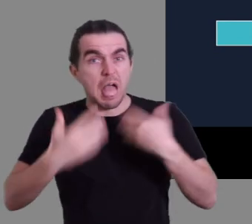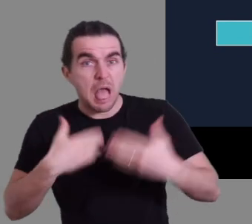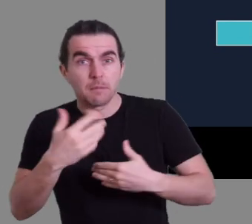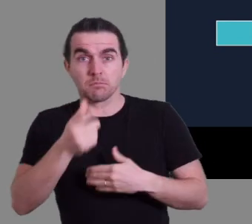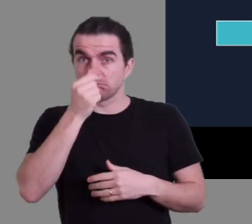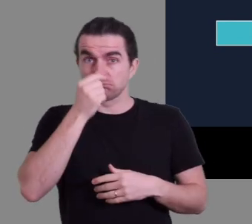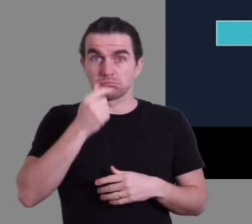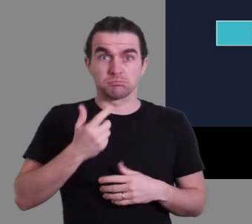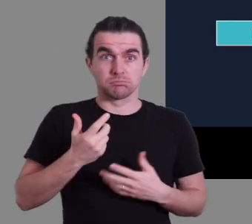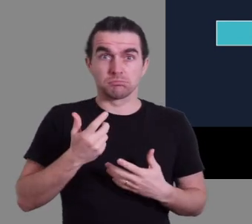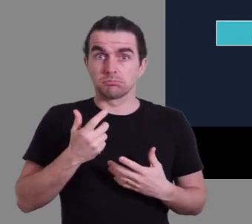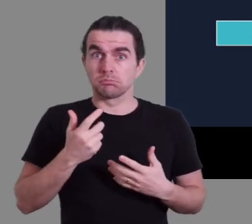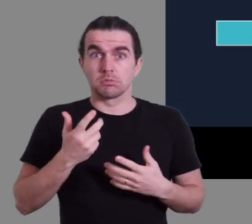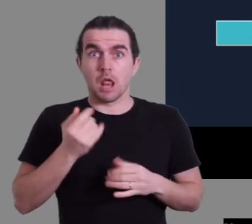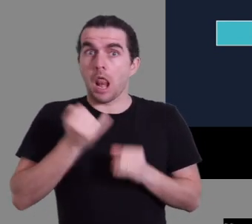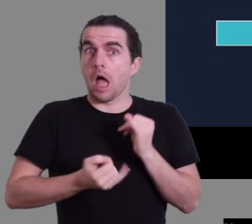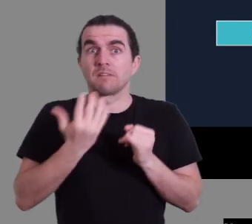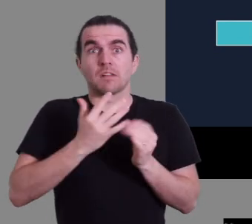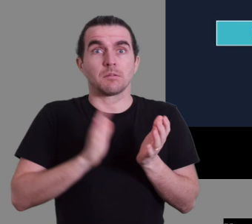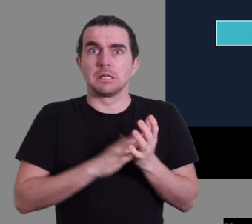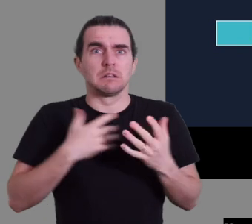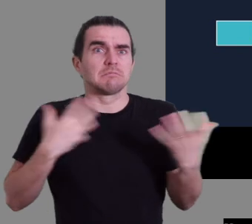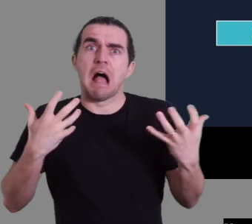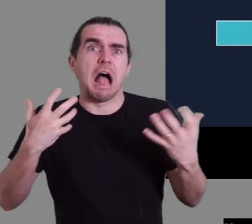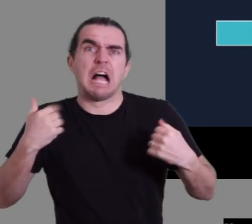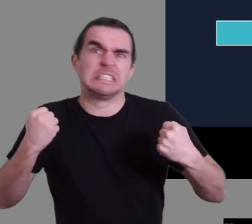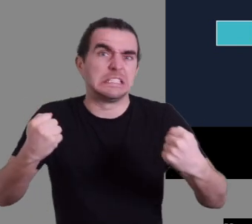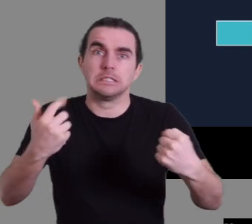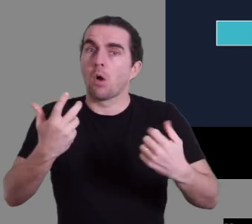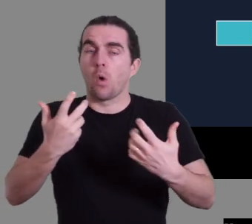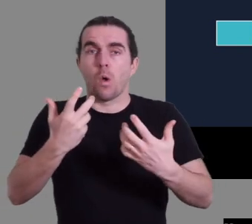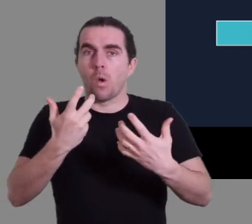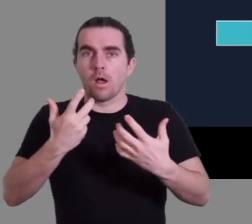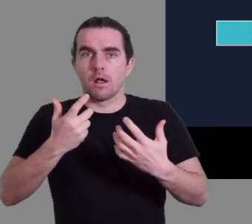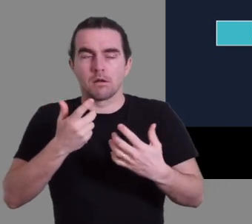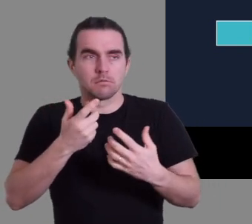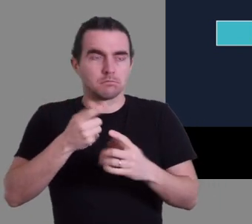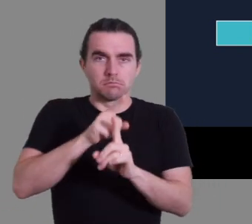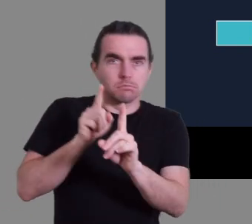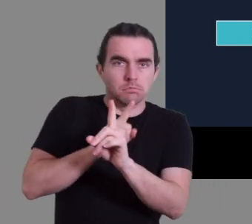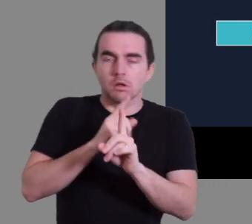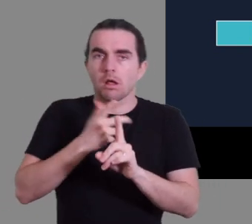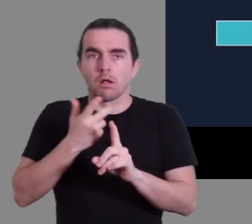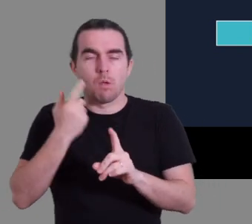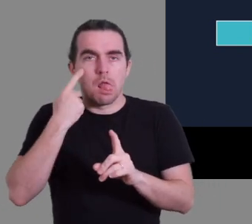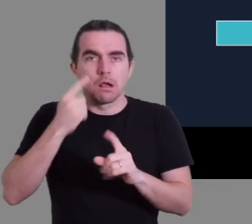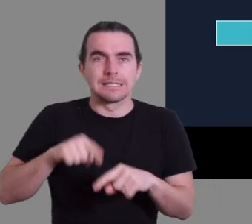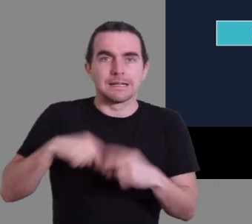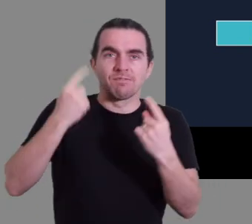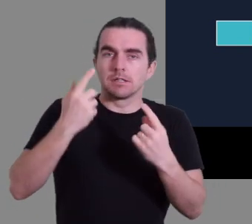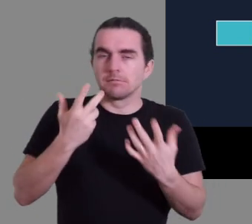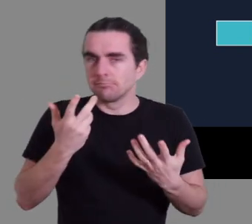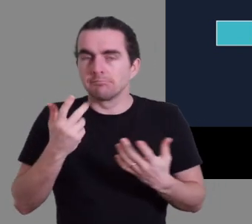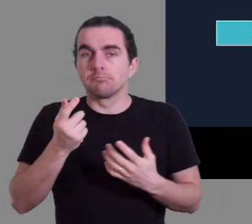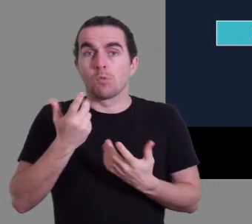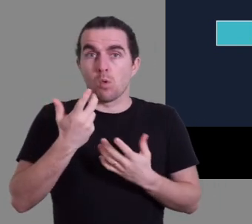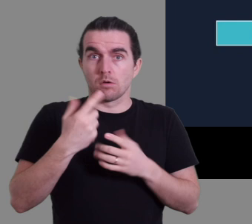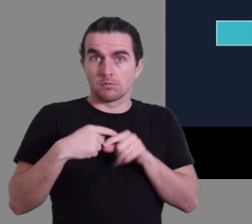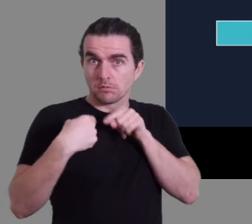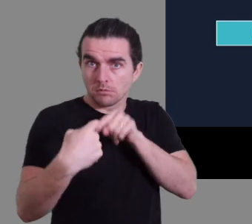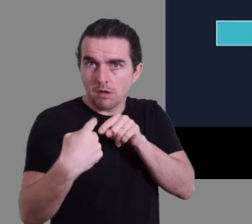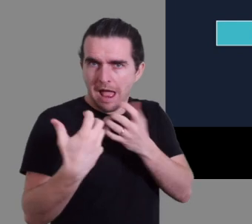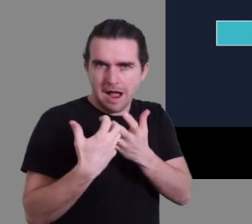Well, we're desperate. We'll last 15 minutes. I'm just going to have to make some runs behind, or do something different,